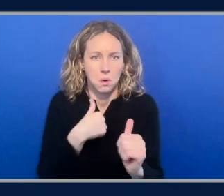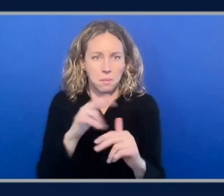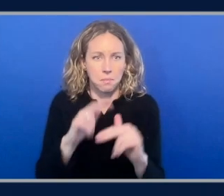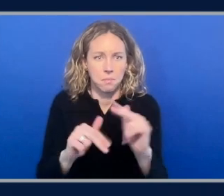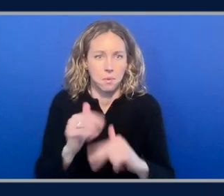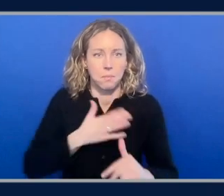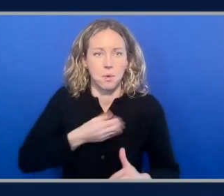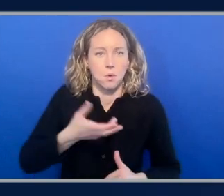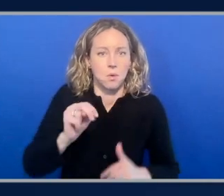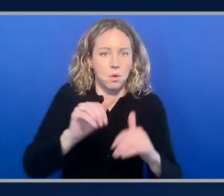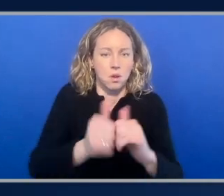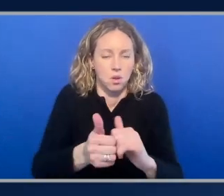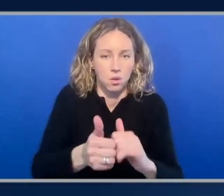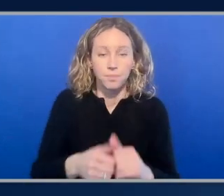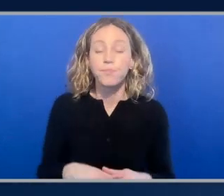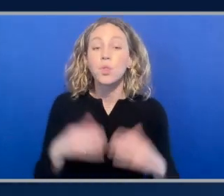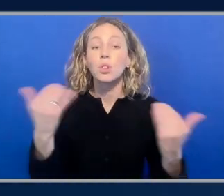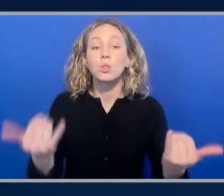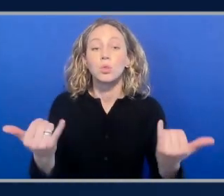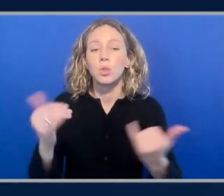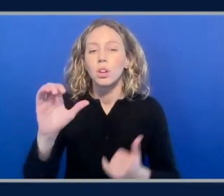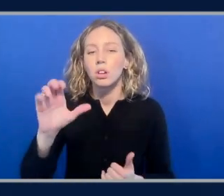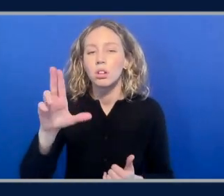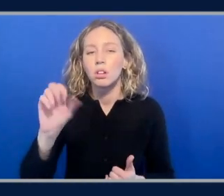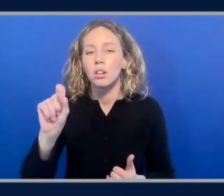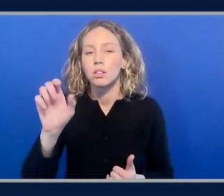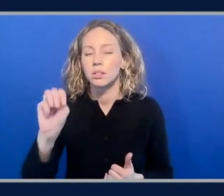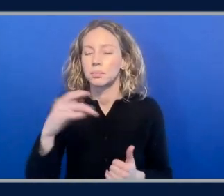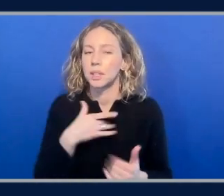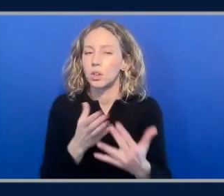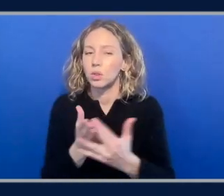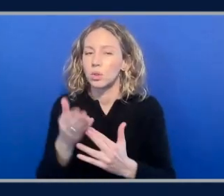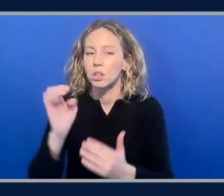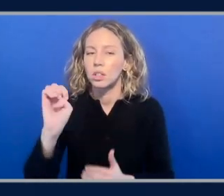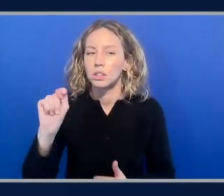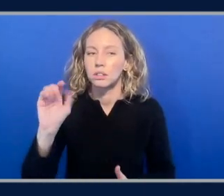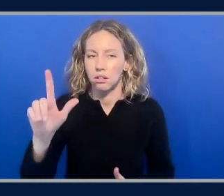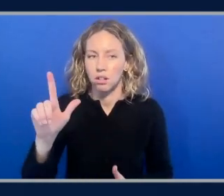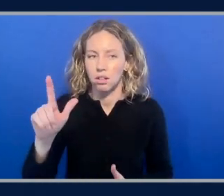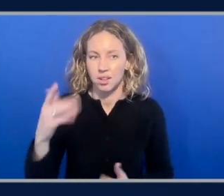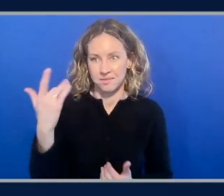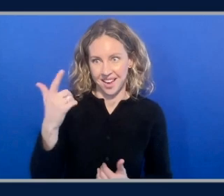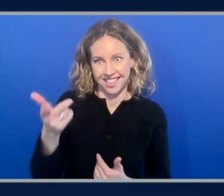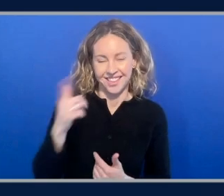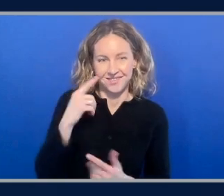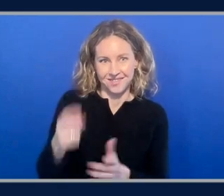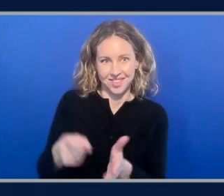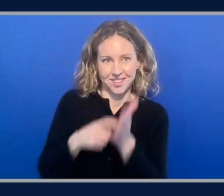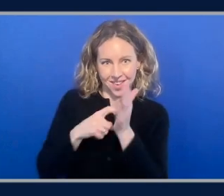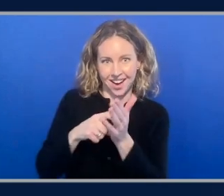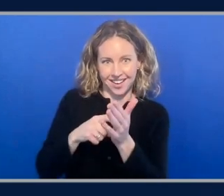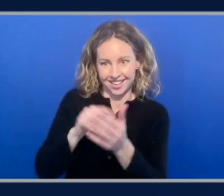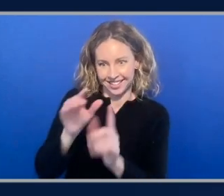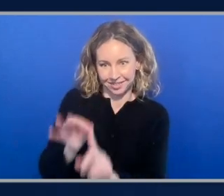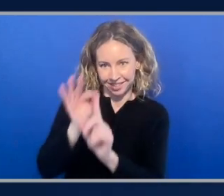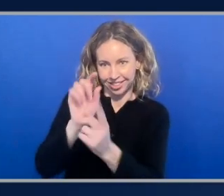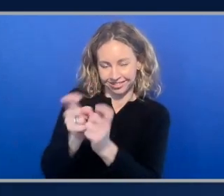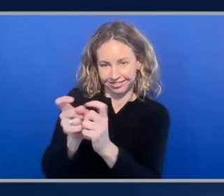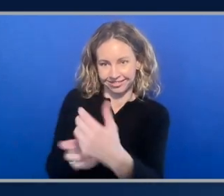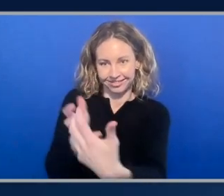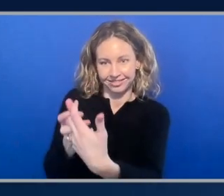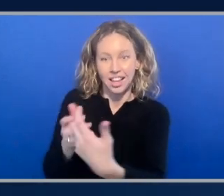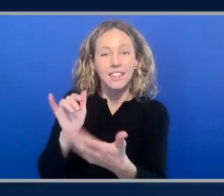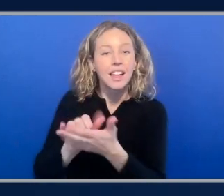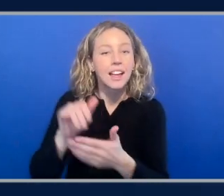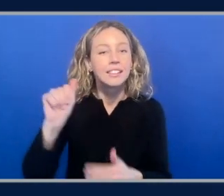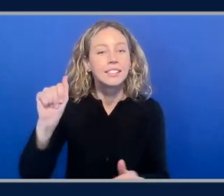So today, custom connectors are primarily through ETL because they do require literally custom, and they require specification. And that's an AWS Glue job. That's right. That's